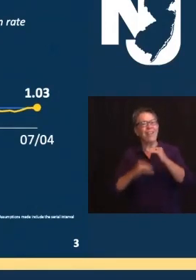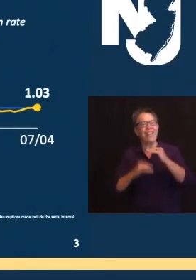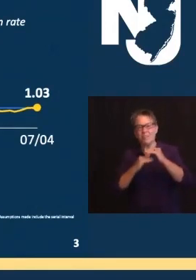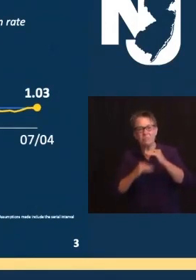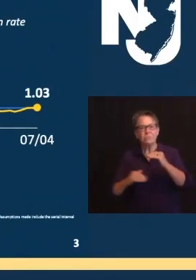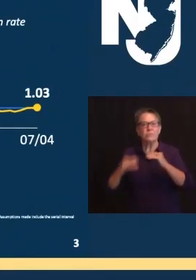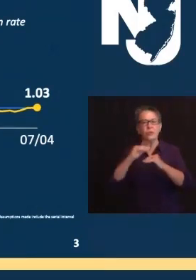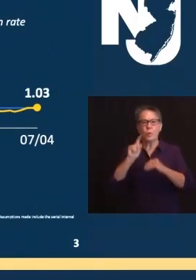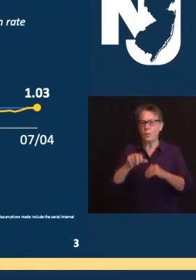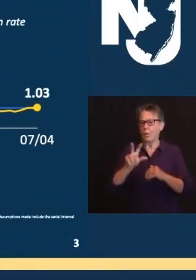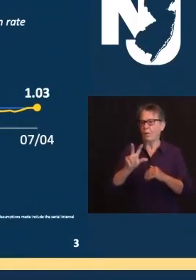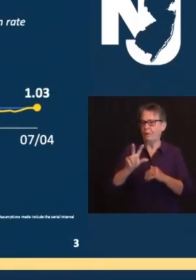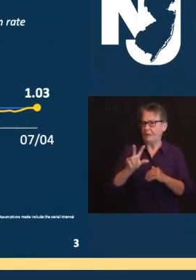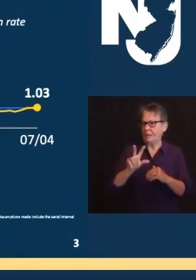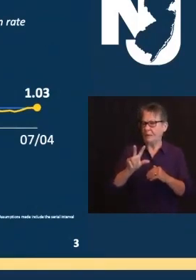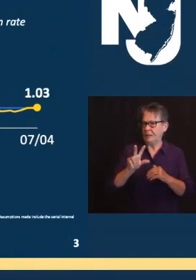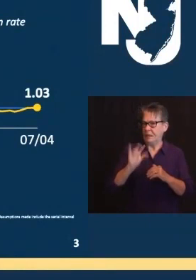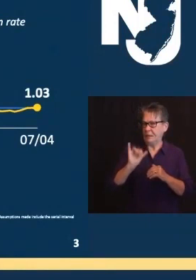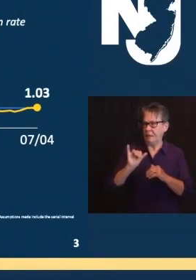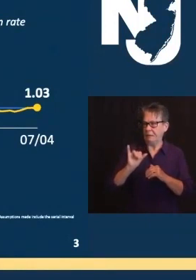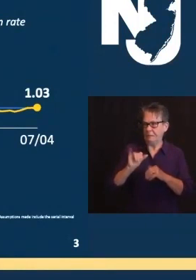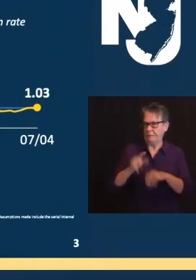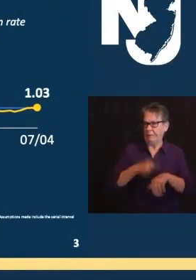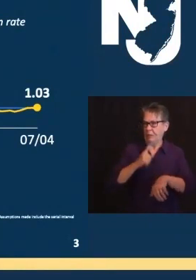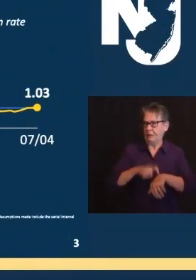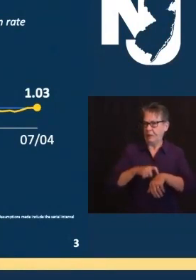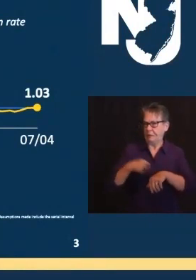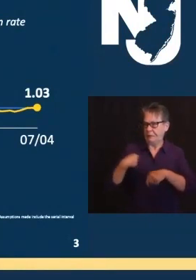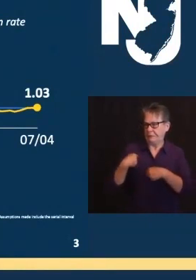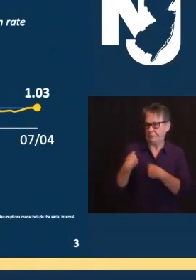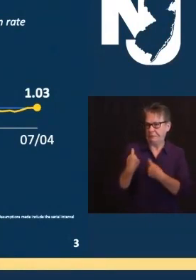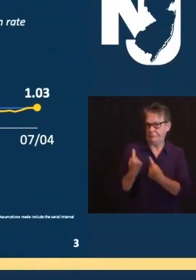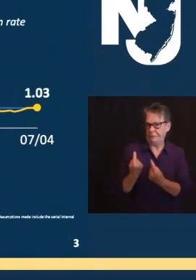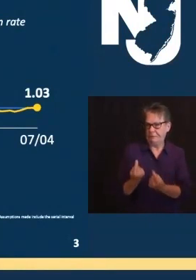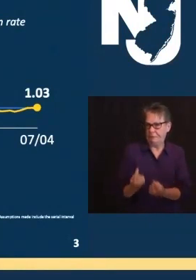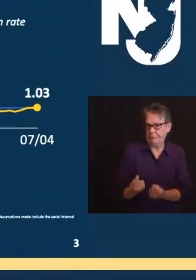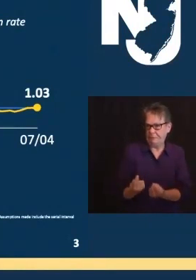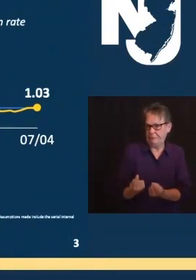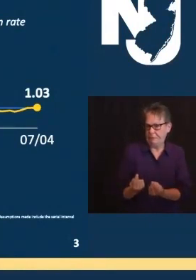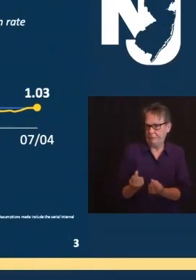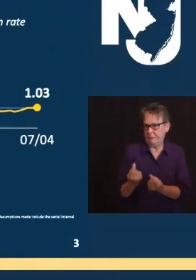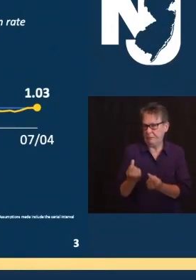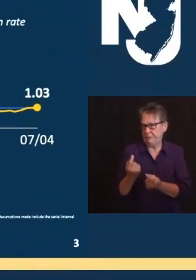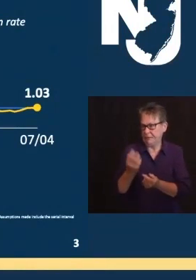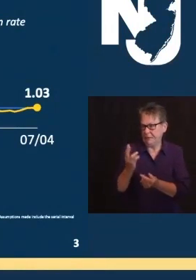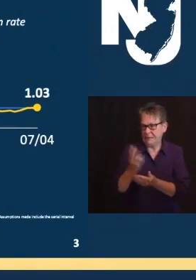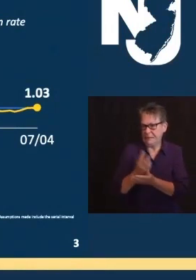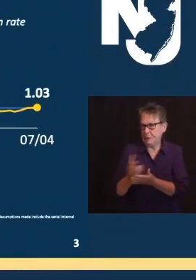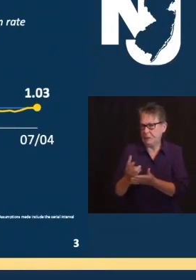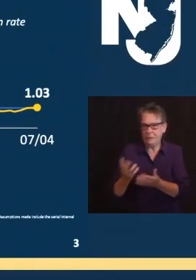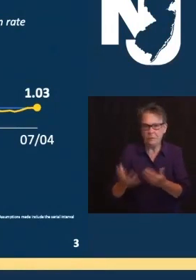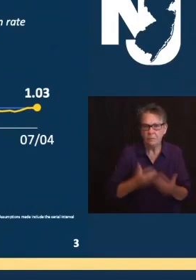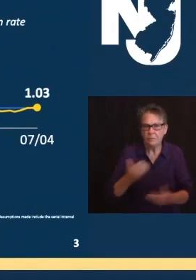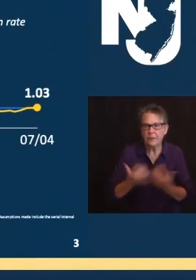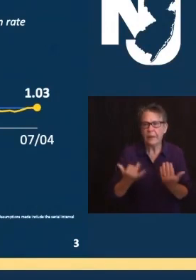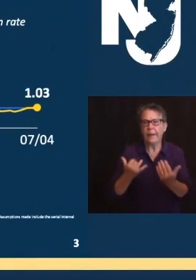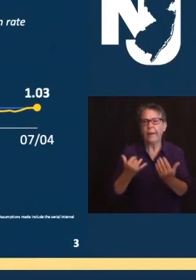in 10 weeks. For the last 2 days, our rate of transmission, or RT, has been at